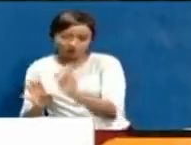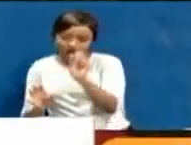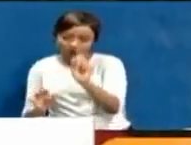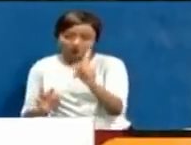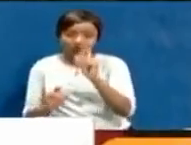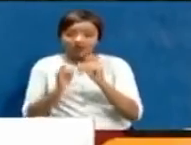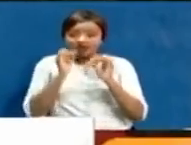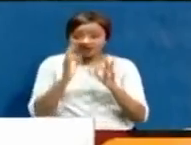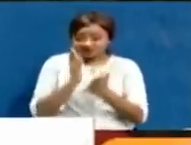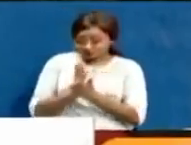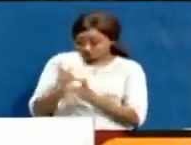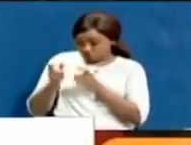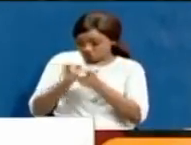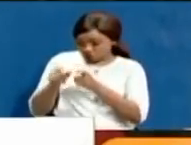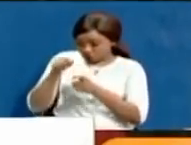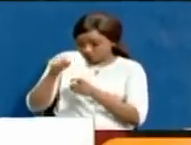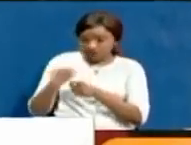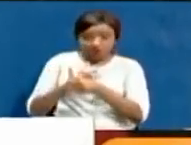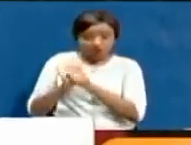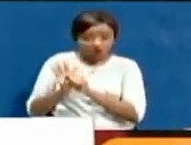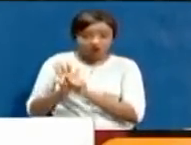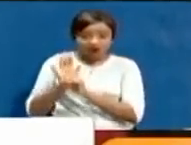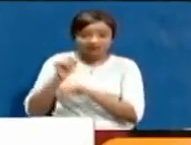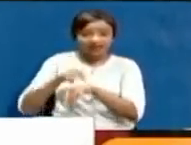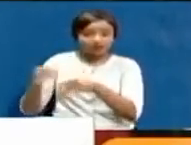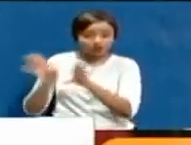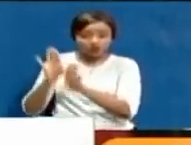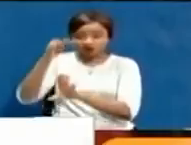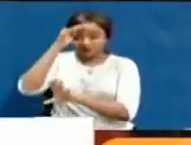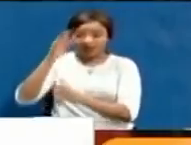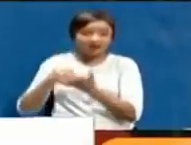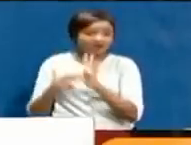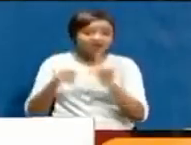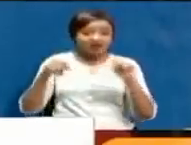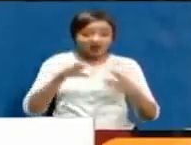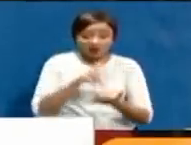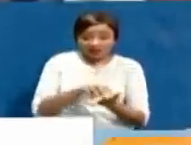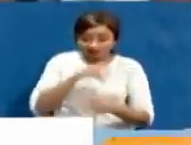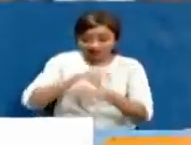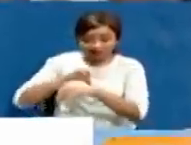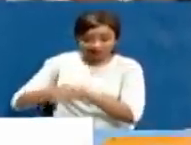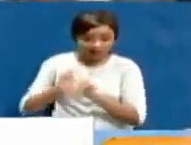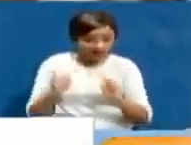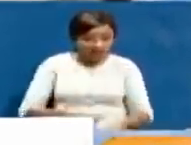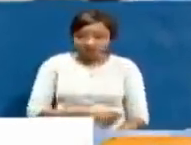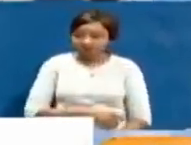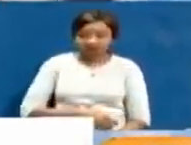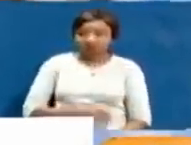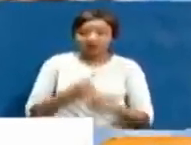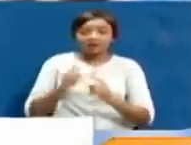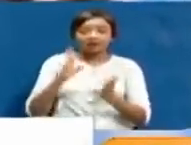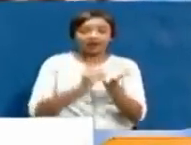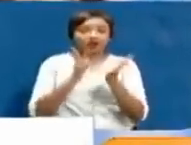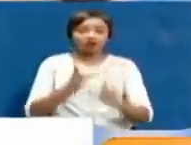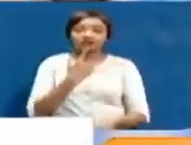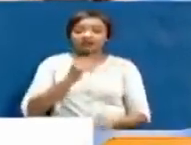kweli corona ilikuwa iishe kwa kufuga bar, ni kusema ya kwamba hakuge kuwa na corona saa hii Kenya. Dr. Moses Mwangi